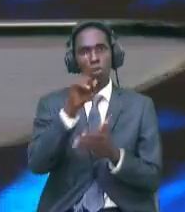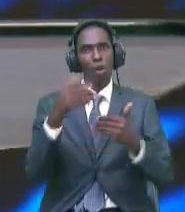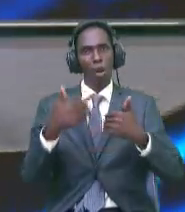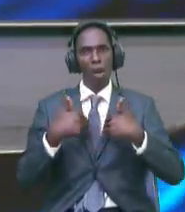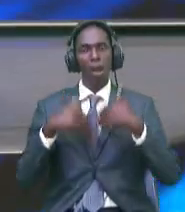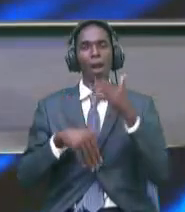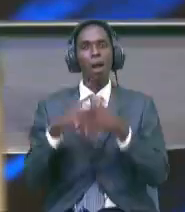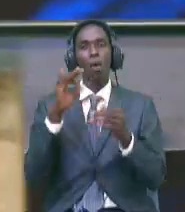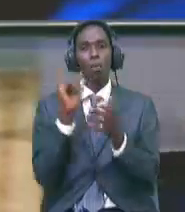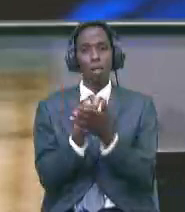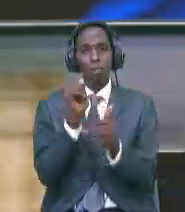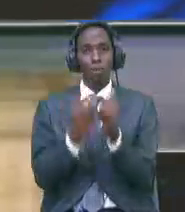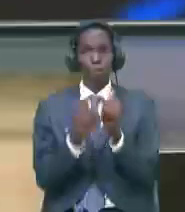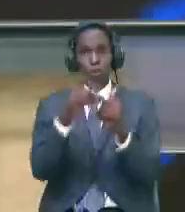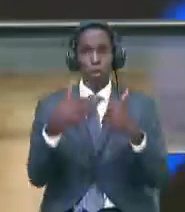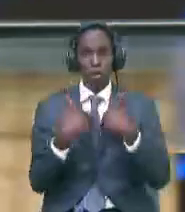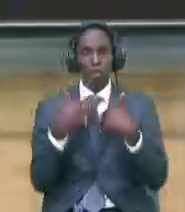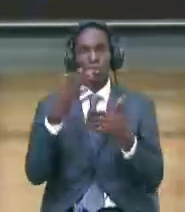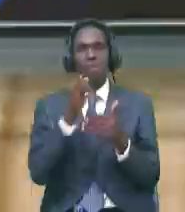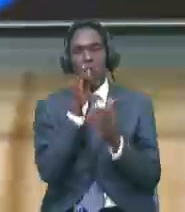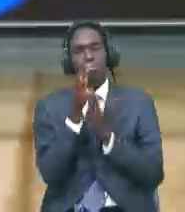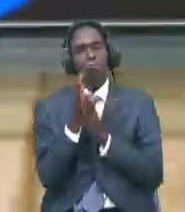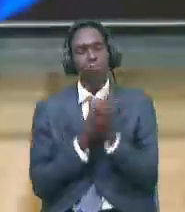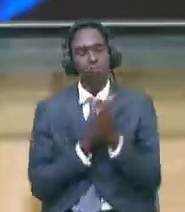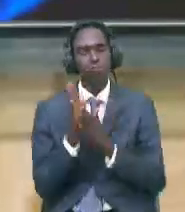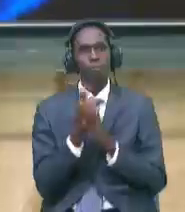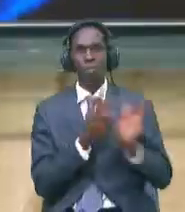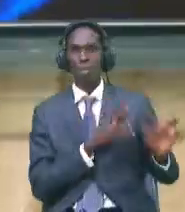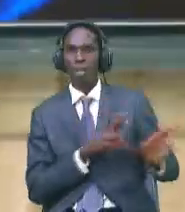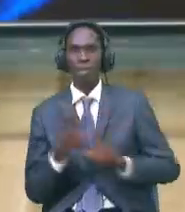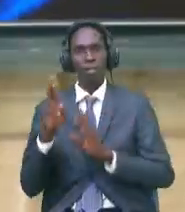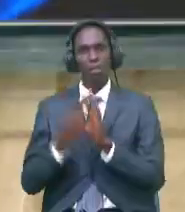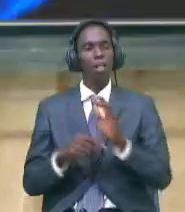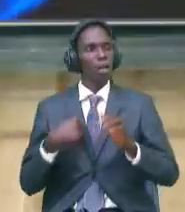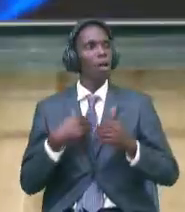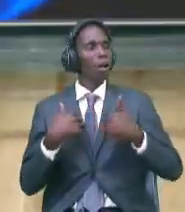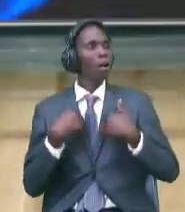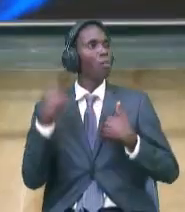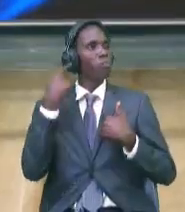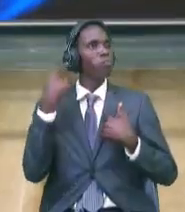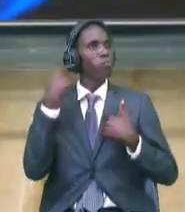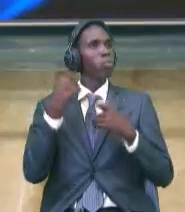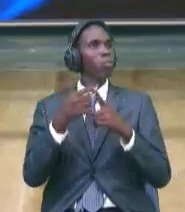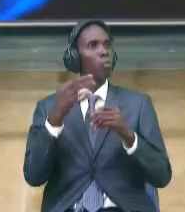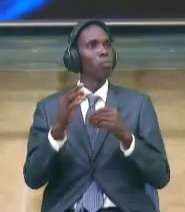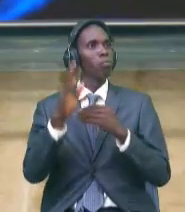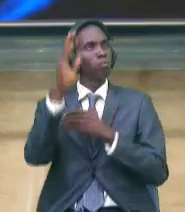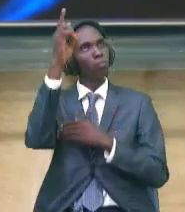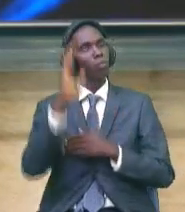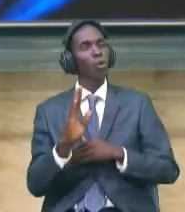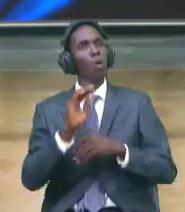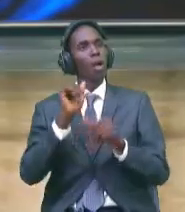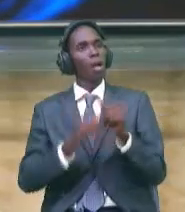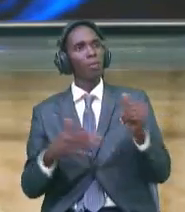that which you have, there's a willingness, there's a readiness. I've heard the word of God. All that is coming costs